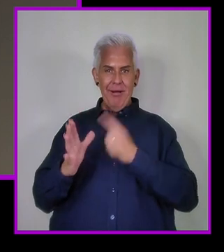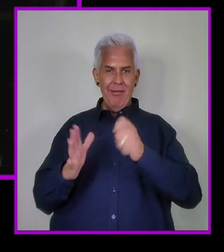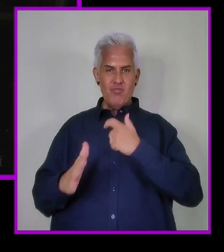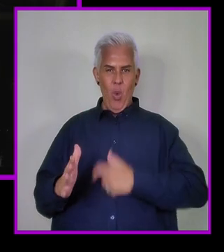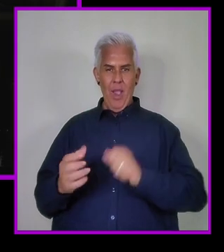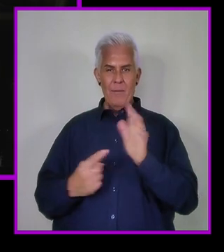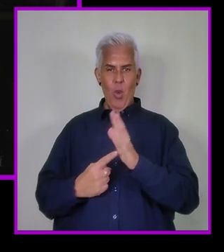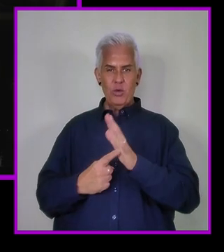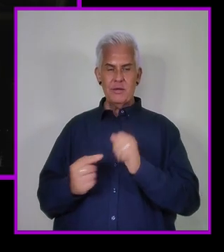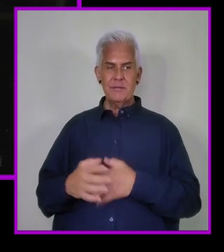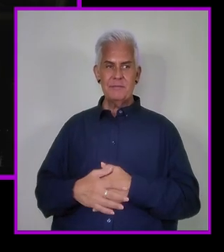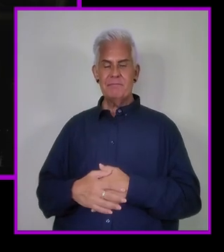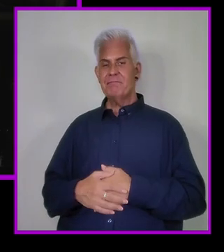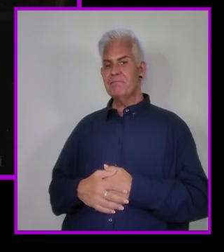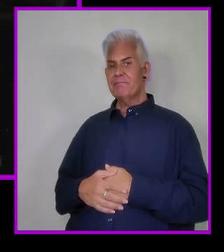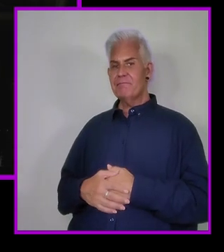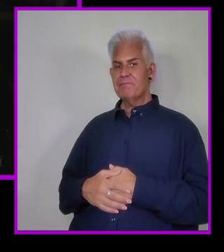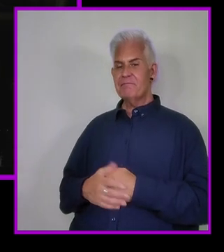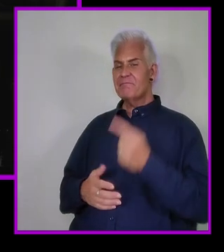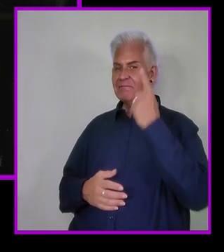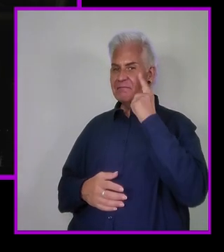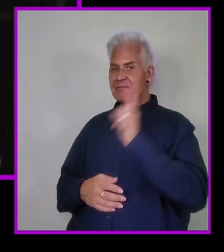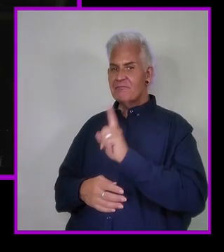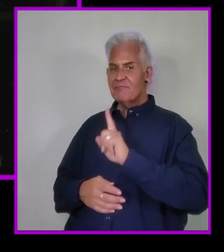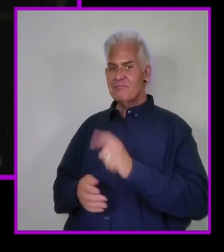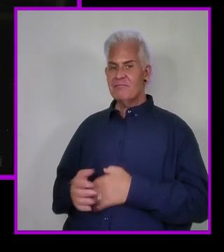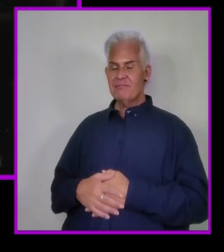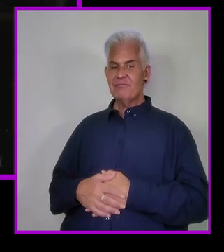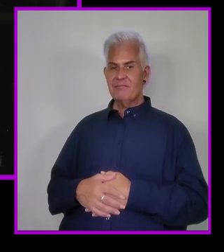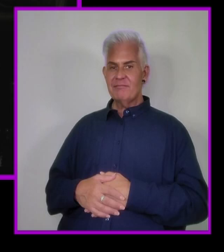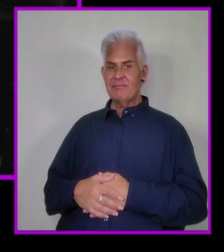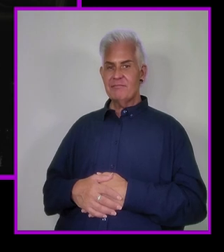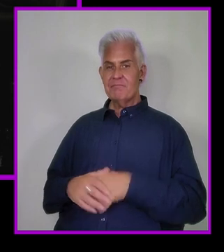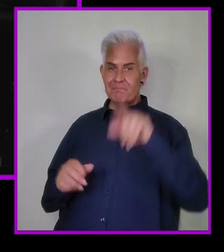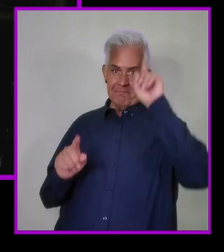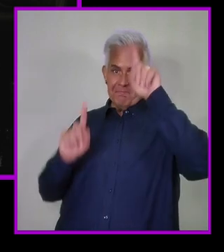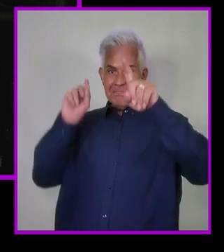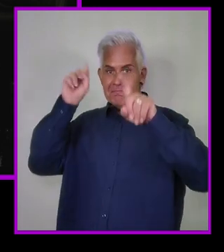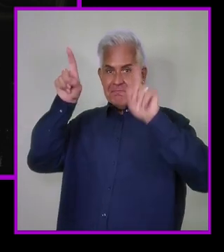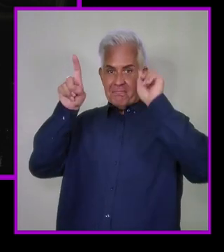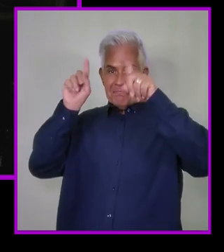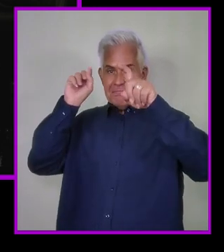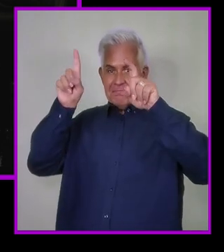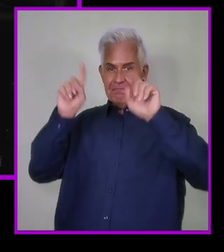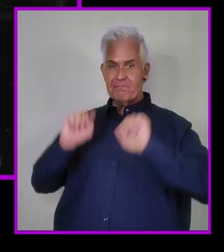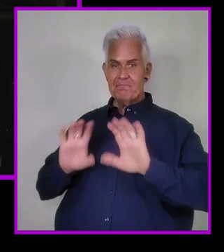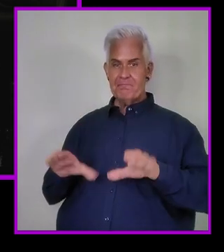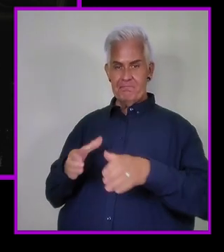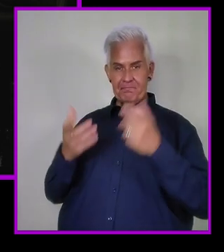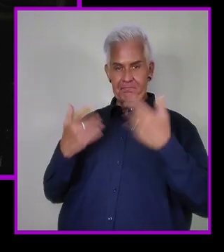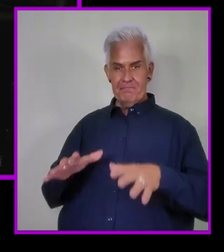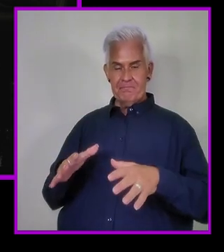role here. Actually. Yeah, I also think that a lot of the ideas that we've had, certainly in that group, have